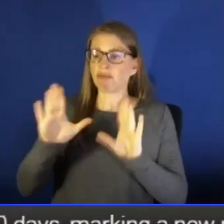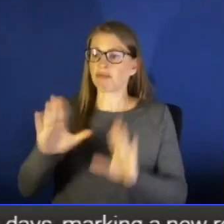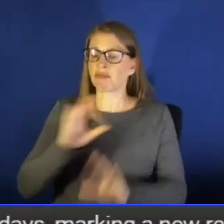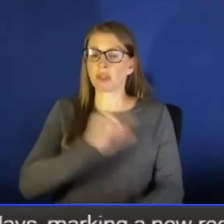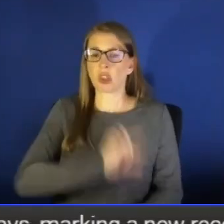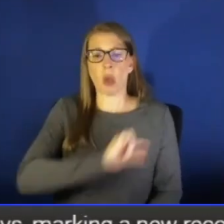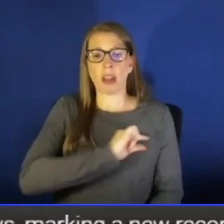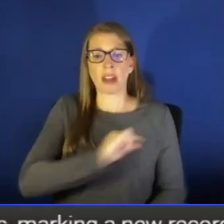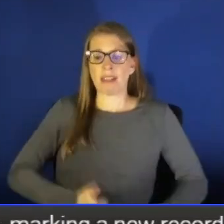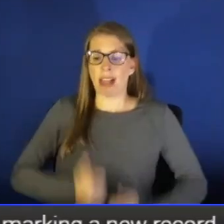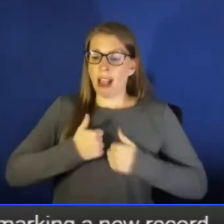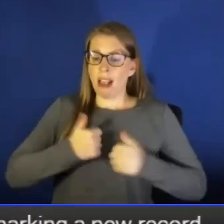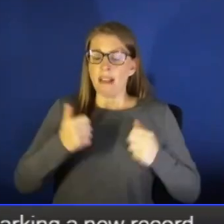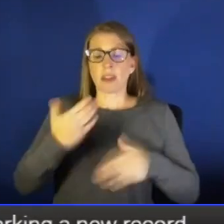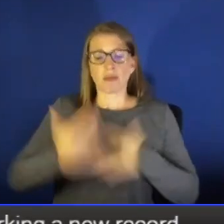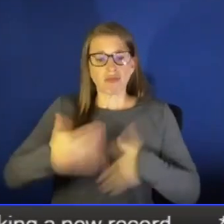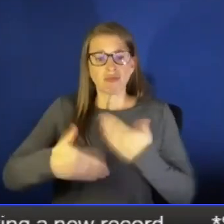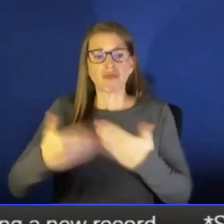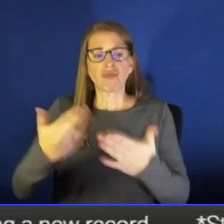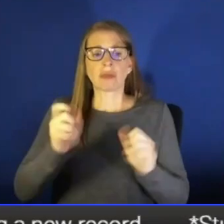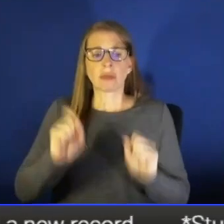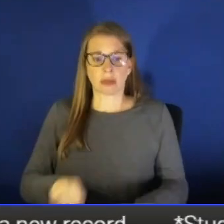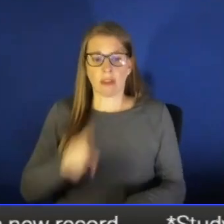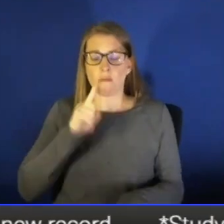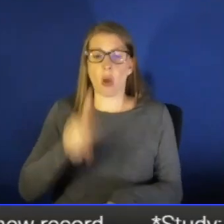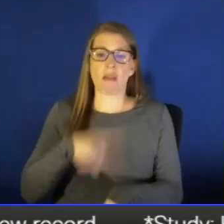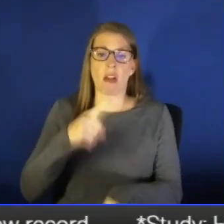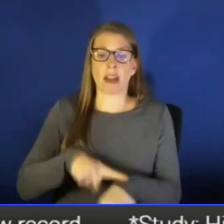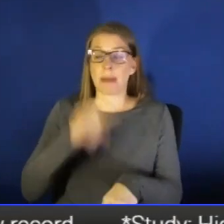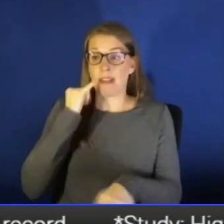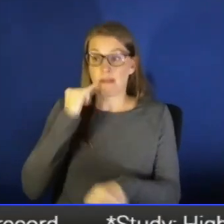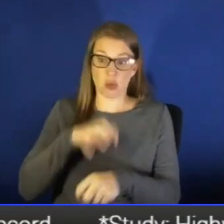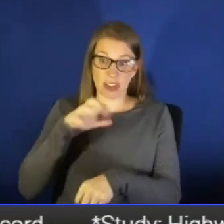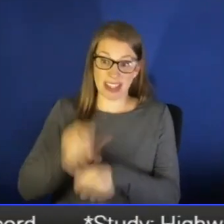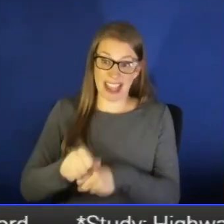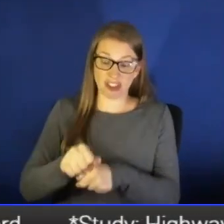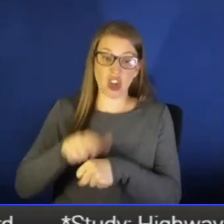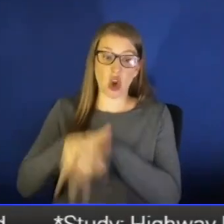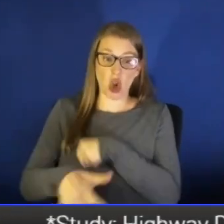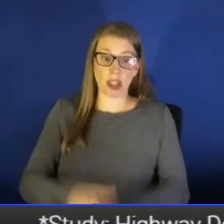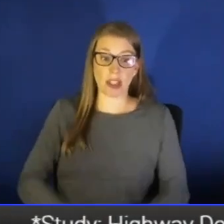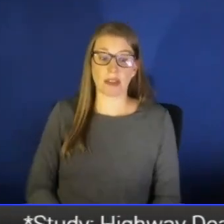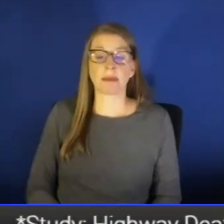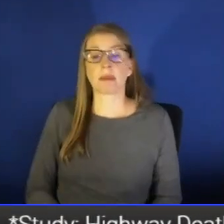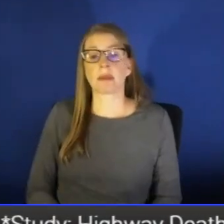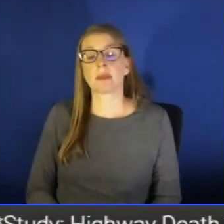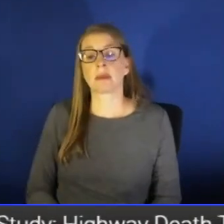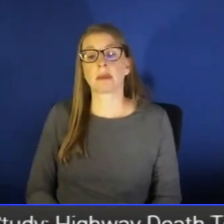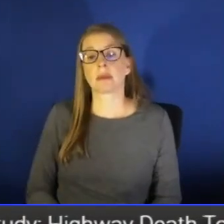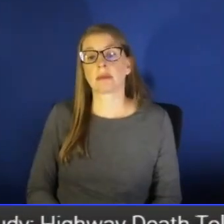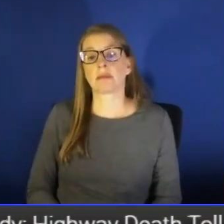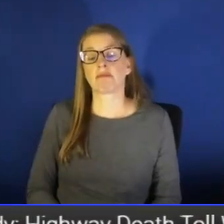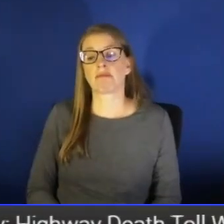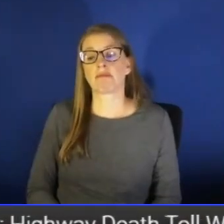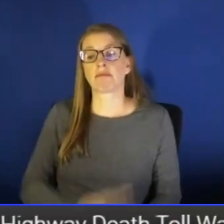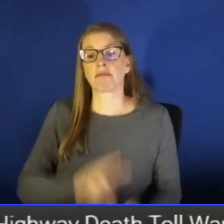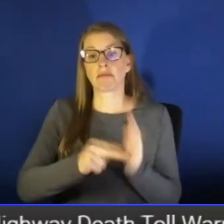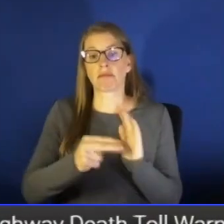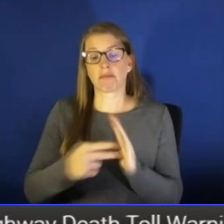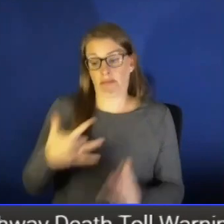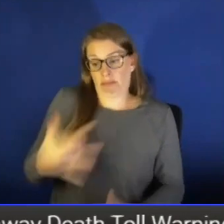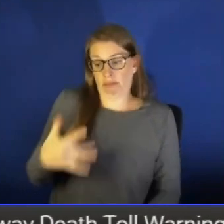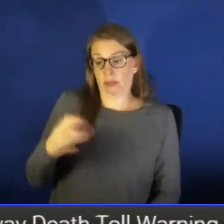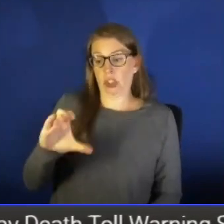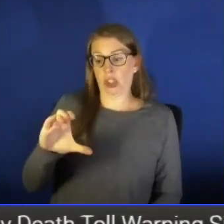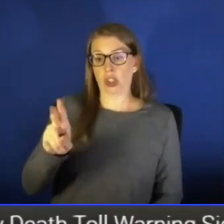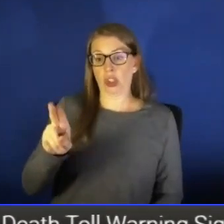time. But if you catch it really early, you're more likely to be able to use the C word, the cure word. Right,